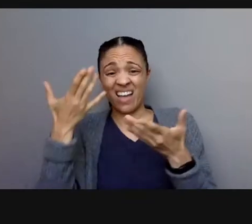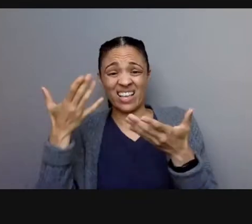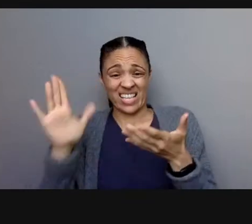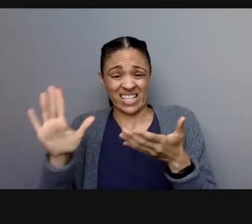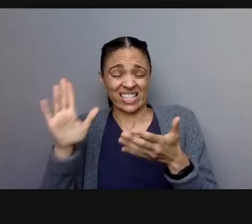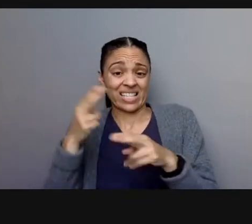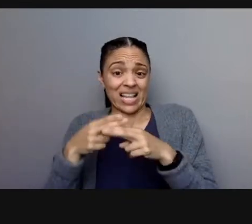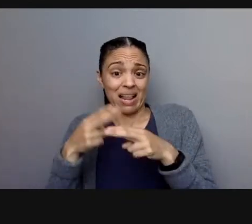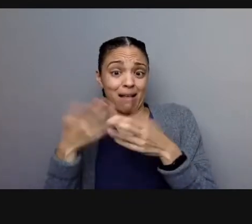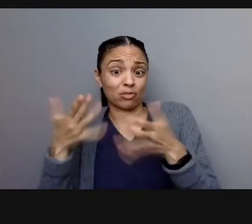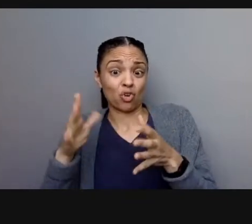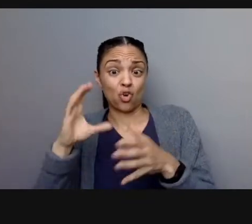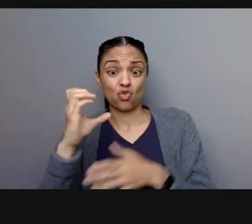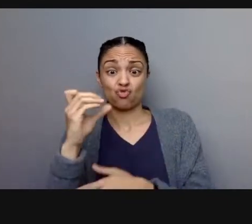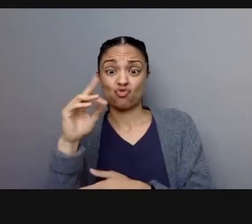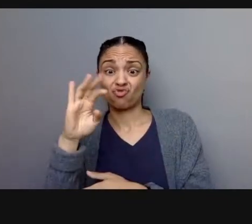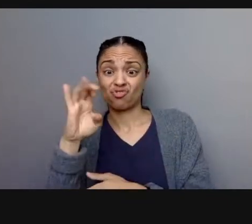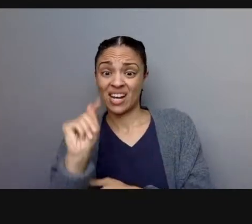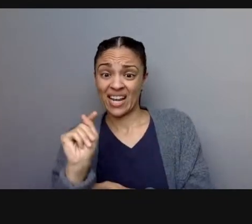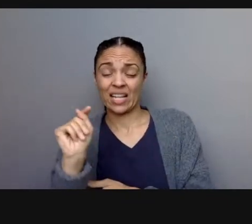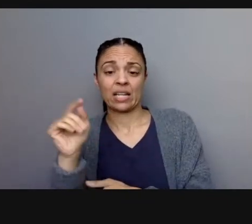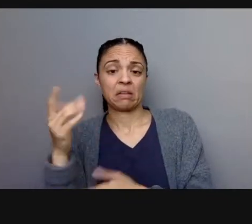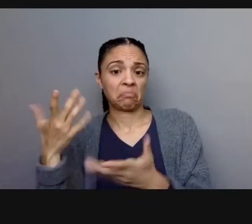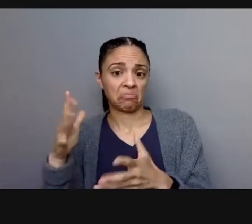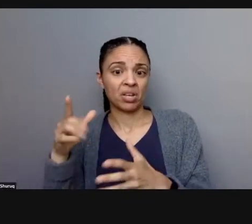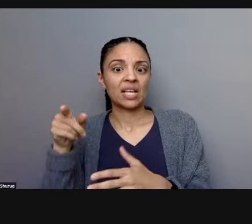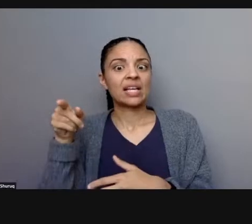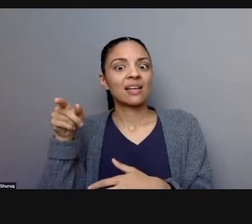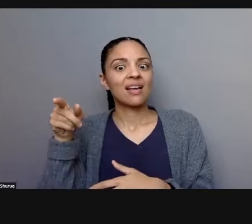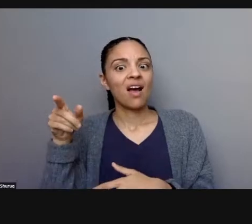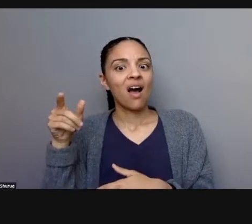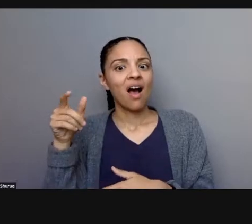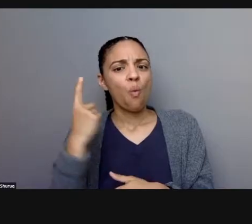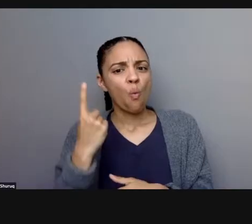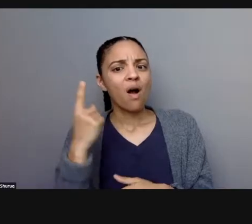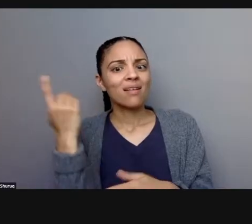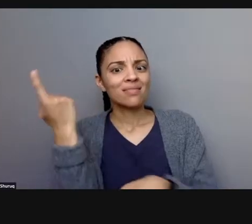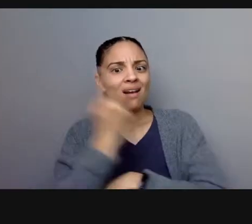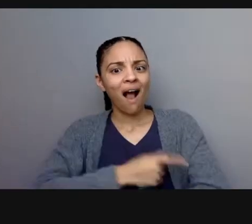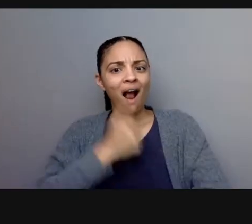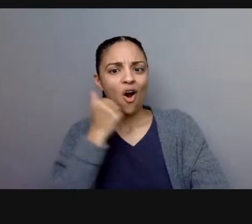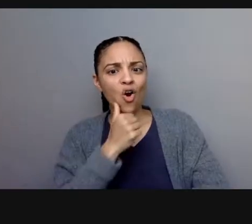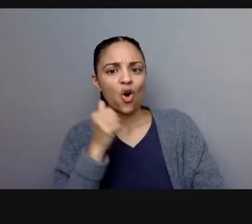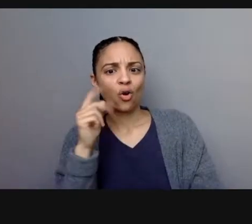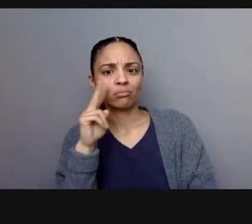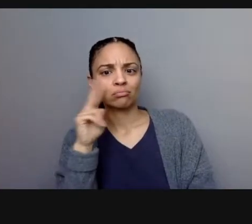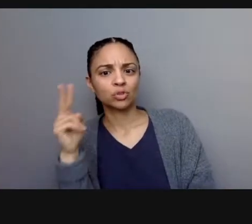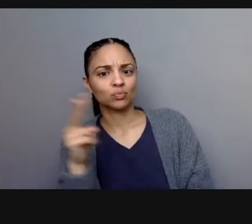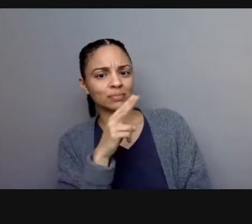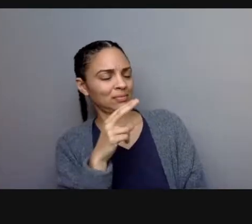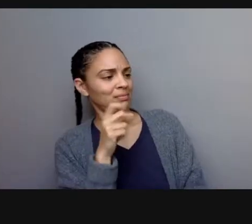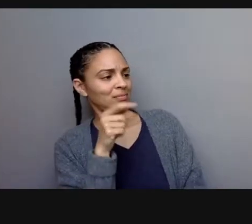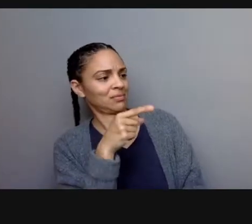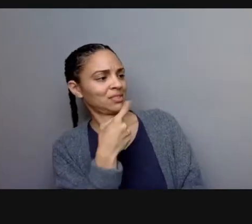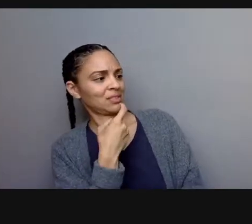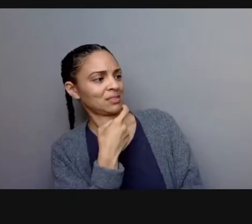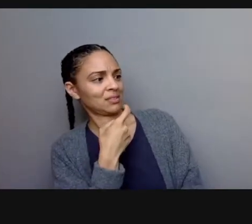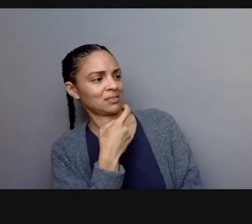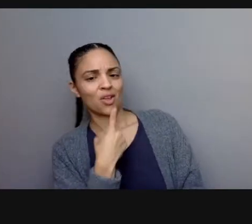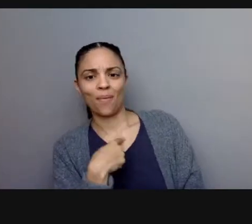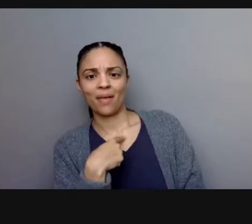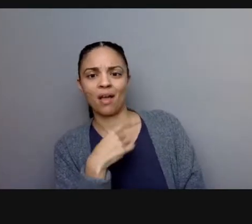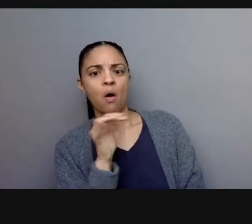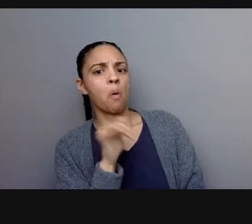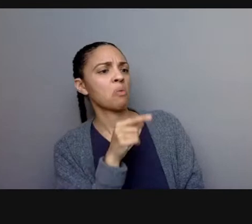a girl looked at me in class and said, "You look like a cricket." And she said, "I'm gonna call you Cricket." And then no, she said I look like a